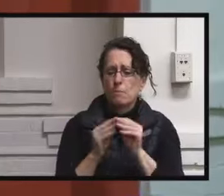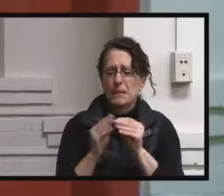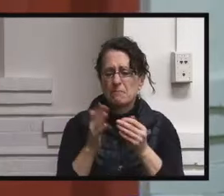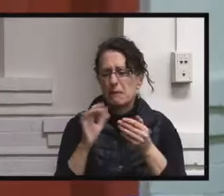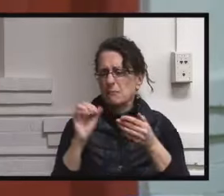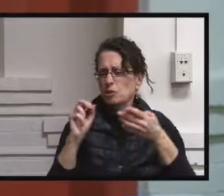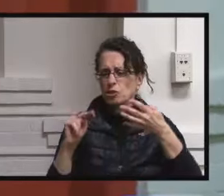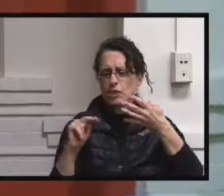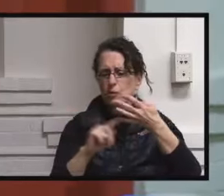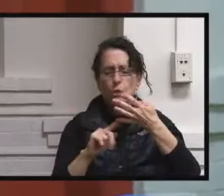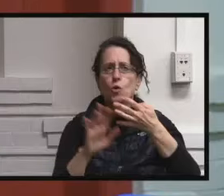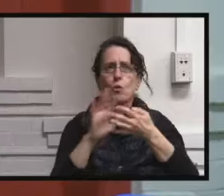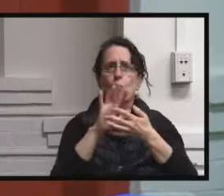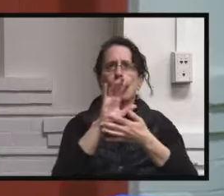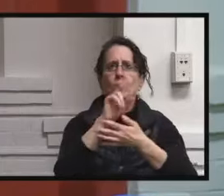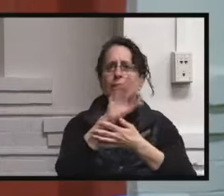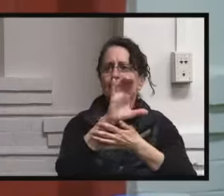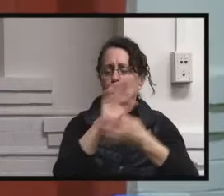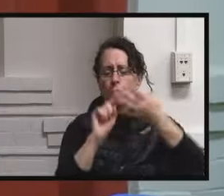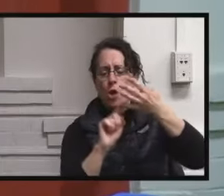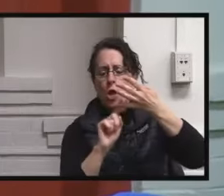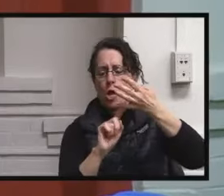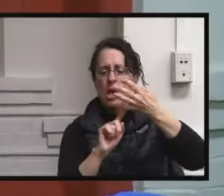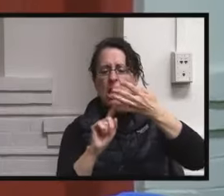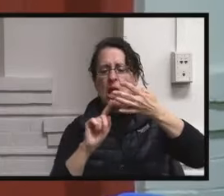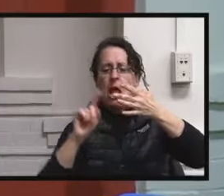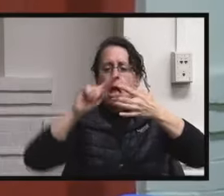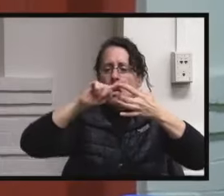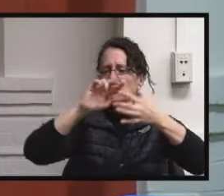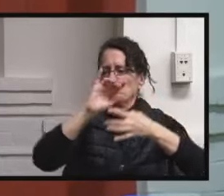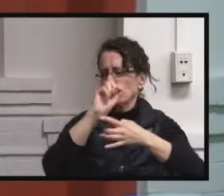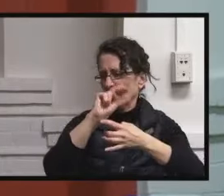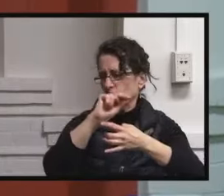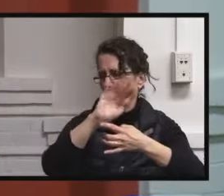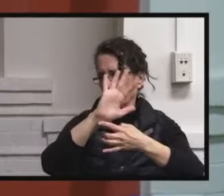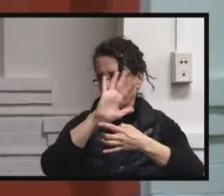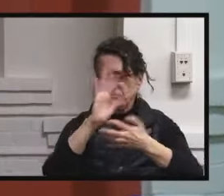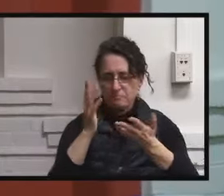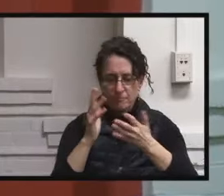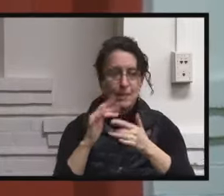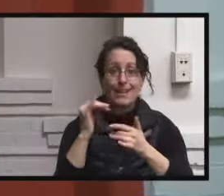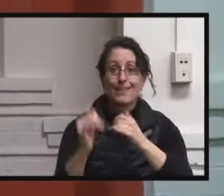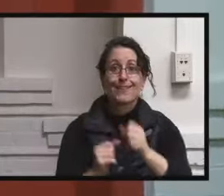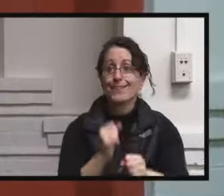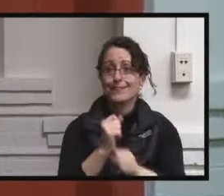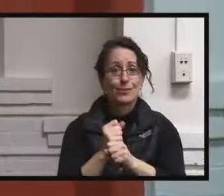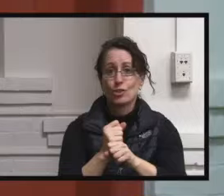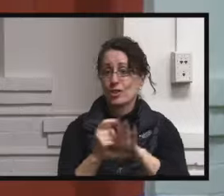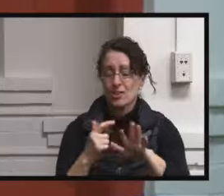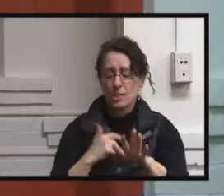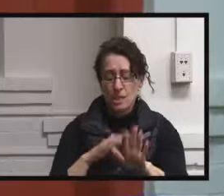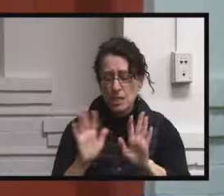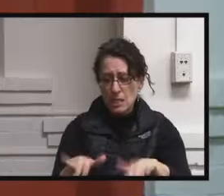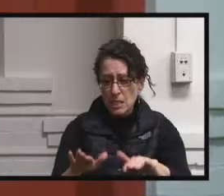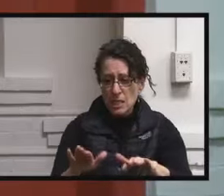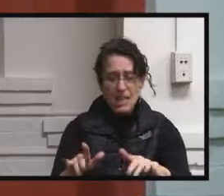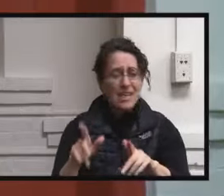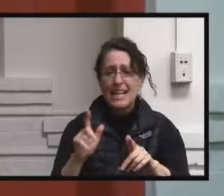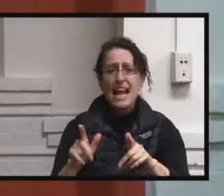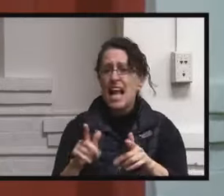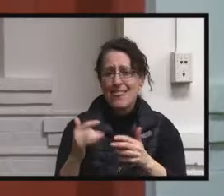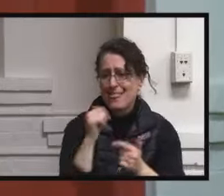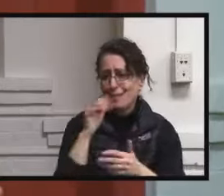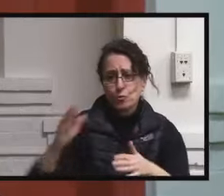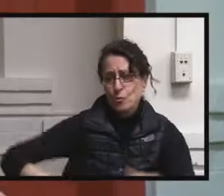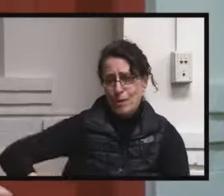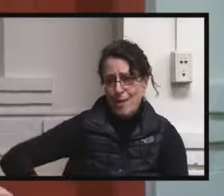or the end of December, early January. And what I pushed for this year is to have all of this accelerated by a month.